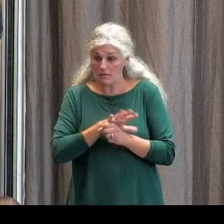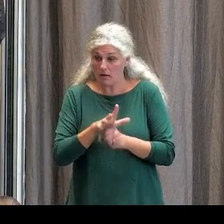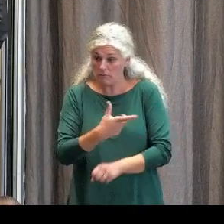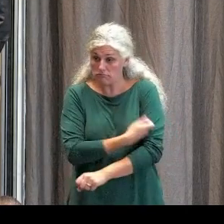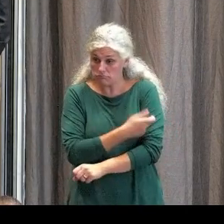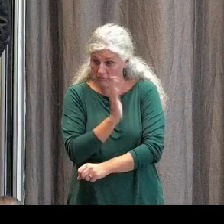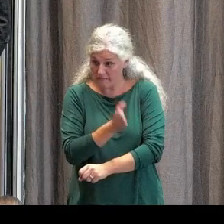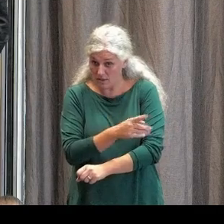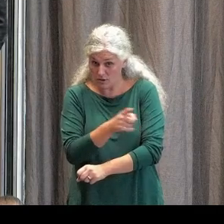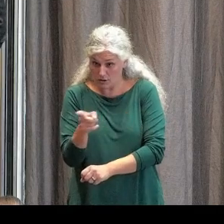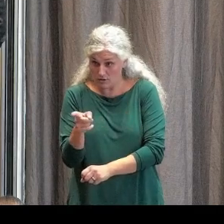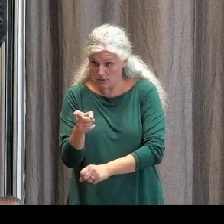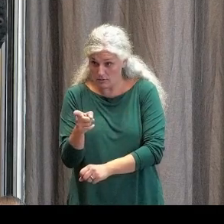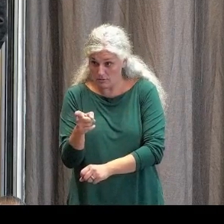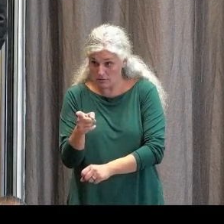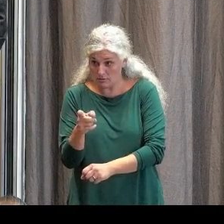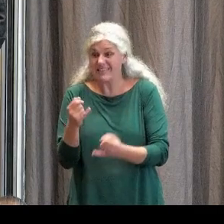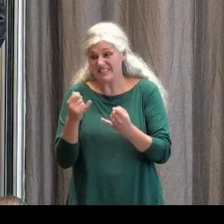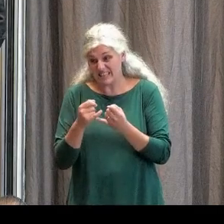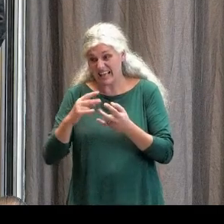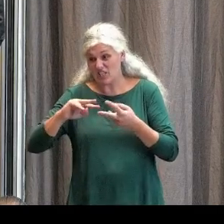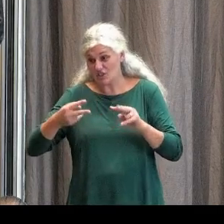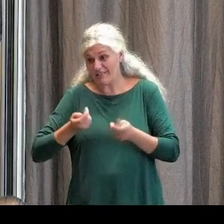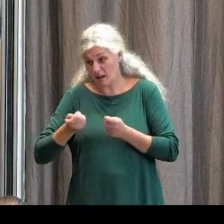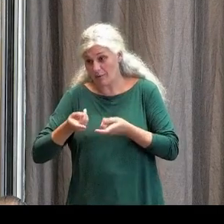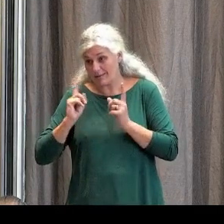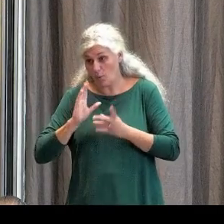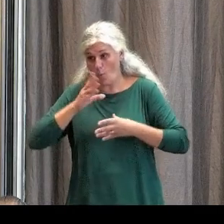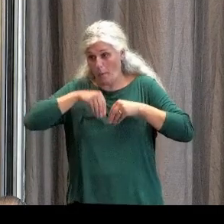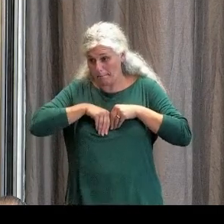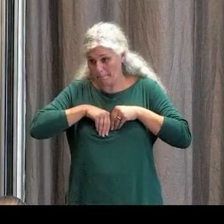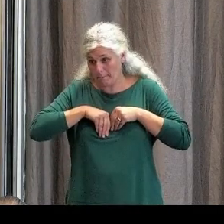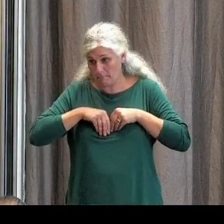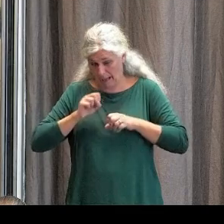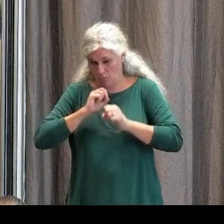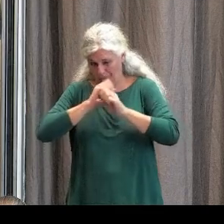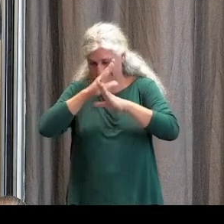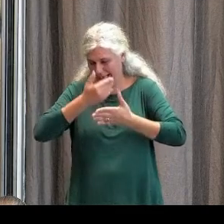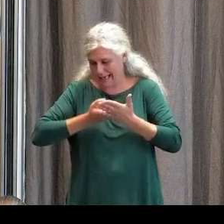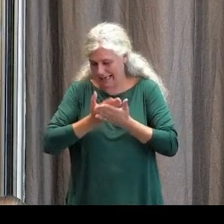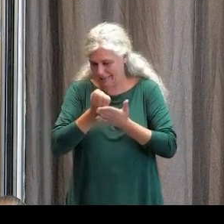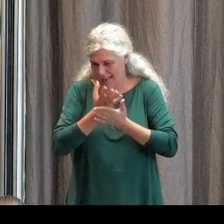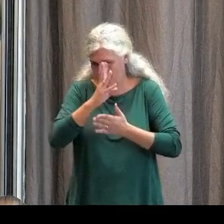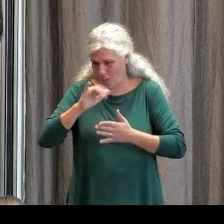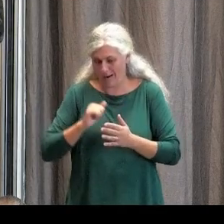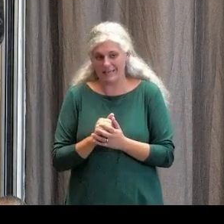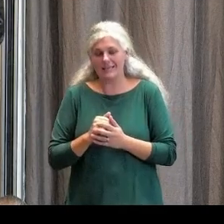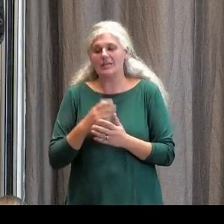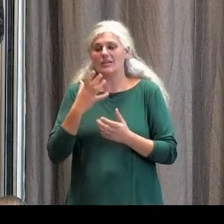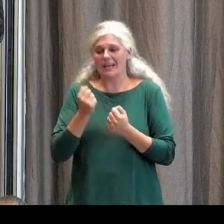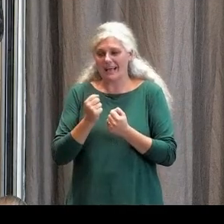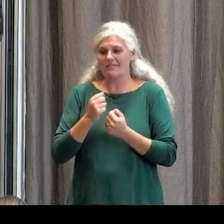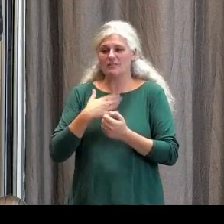vaccine, you had something a bit like gene therapy, right? And that'll become clear soon. You haven't got some permanent